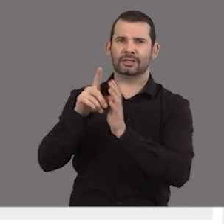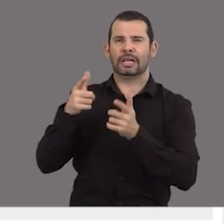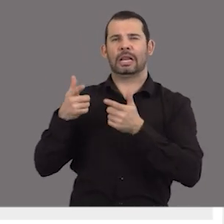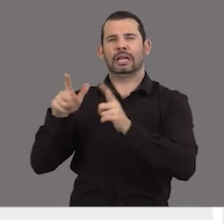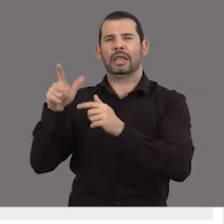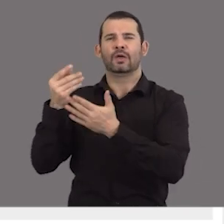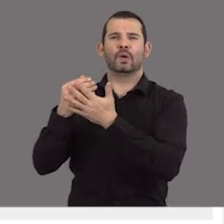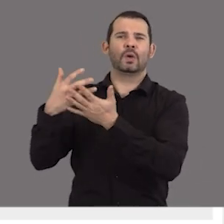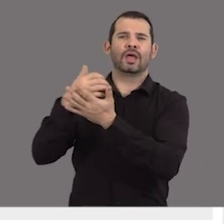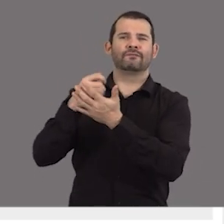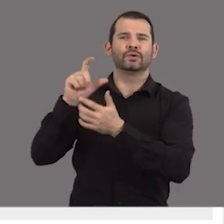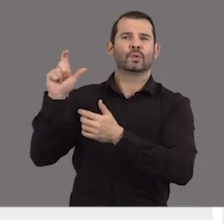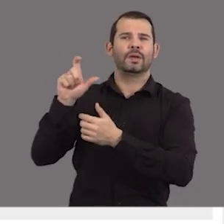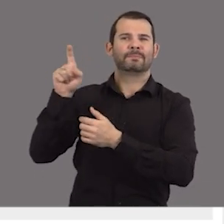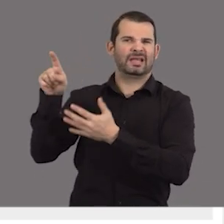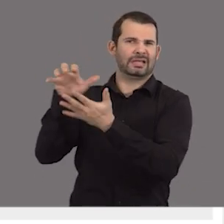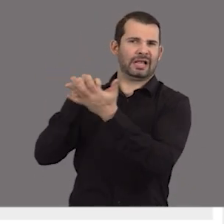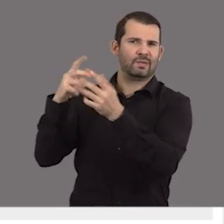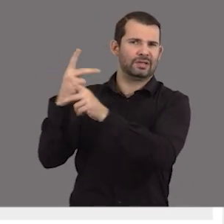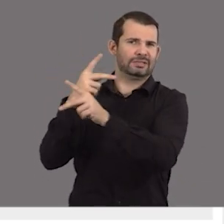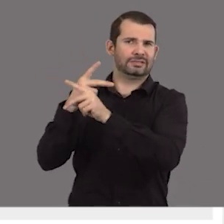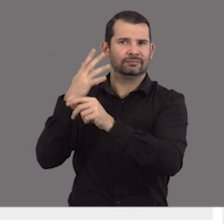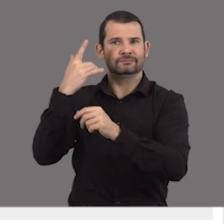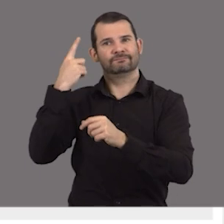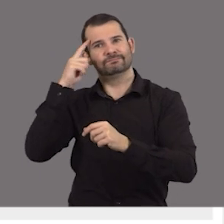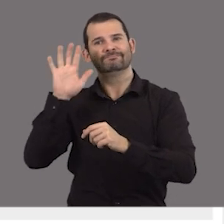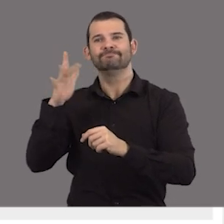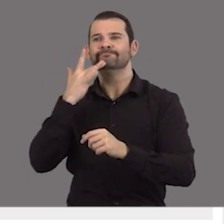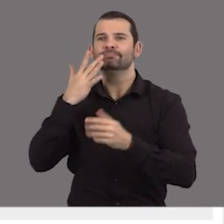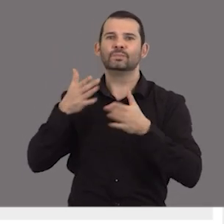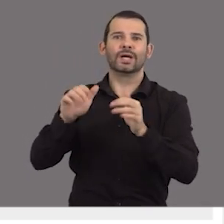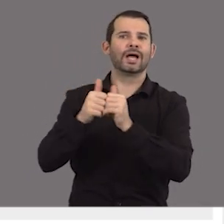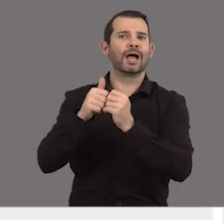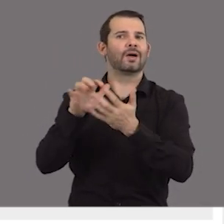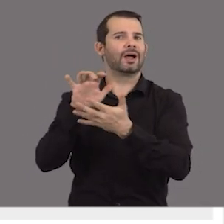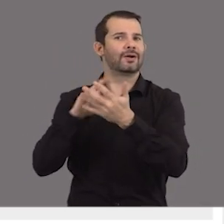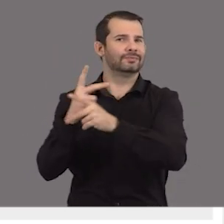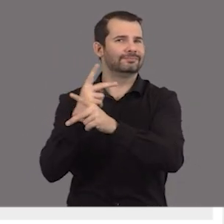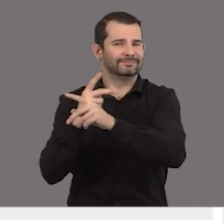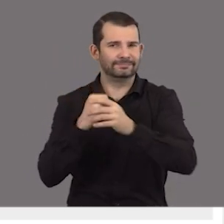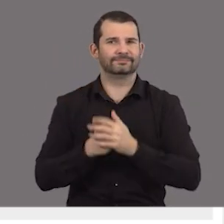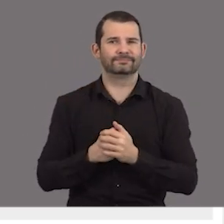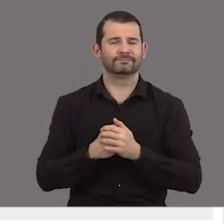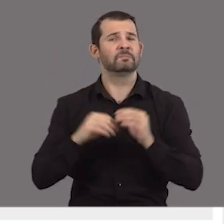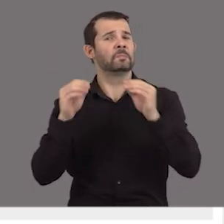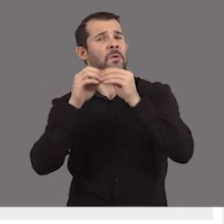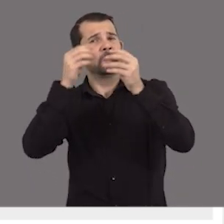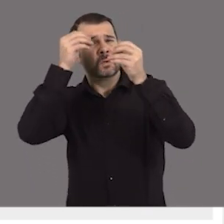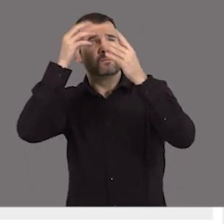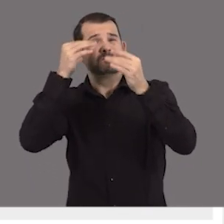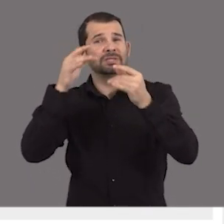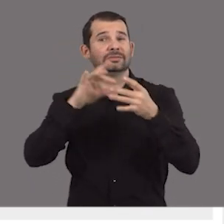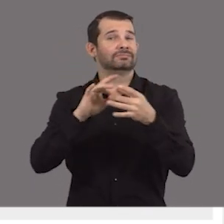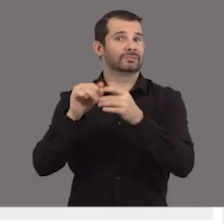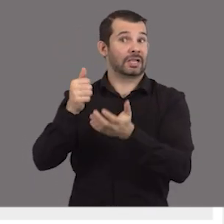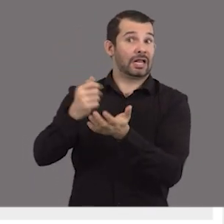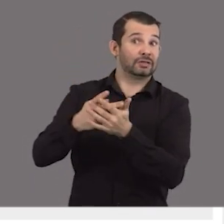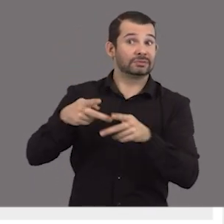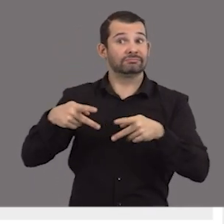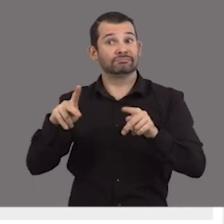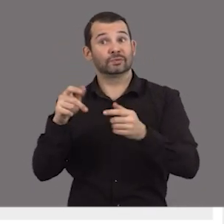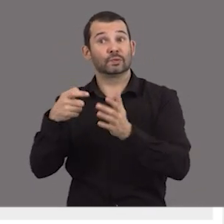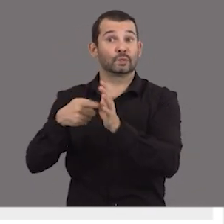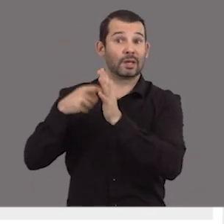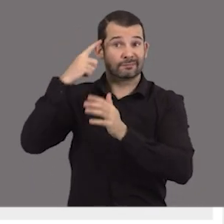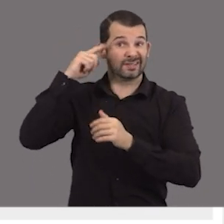Let Revenue Quebec Calculate as the desired method of calculation. For more information on the